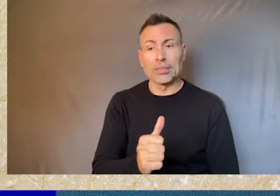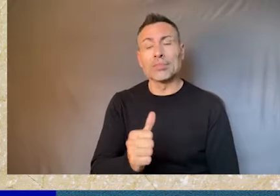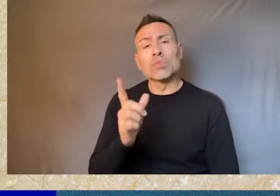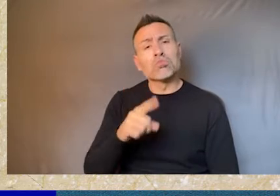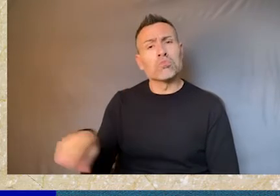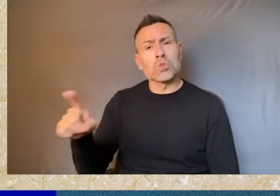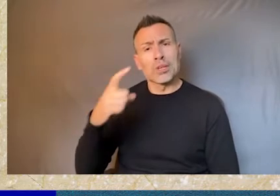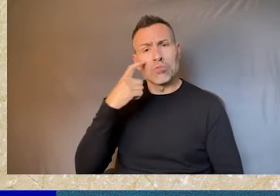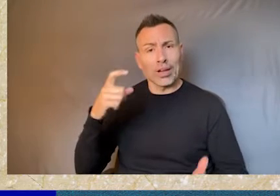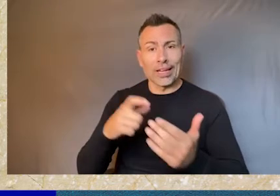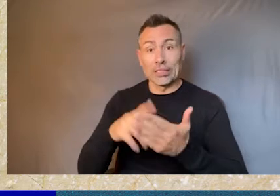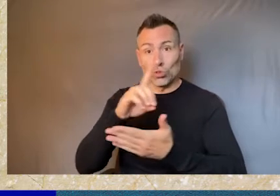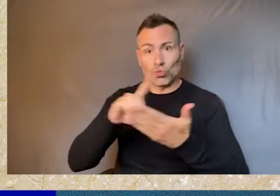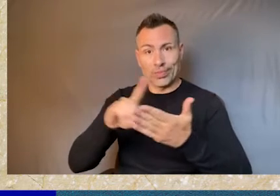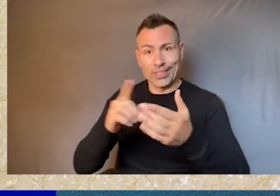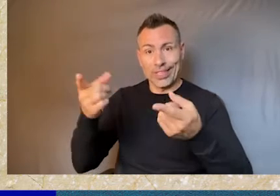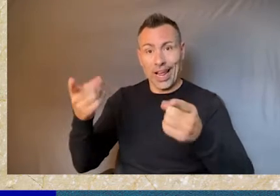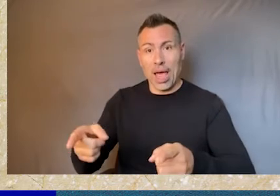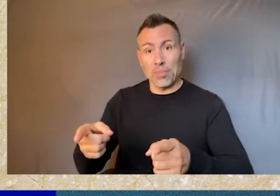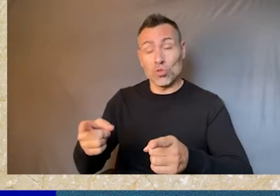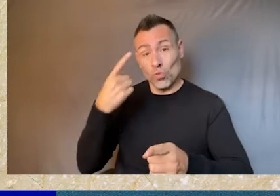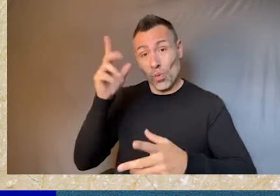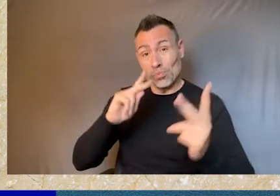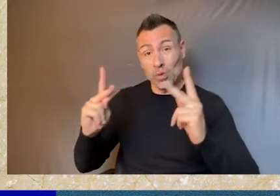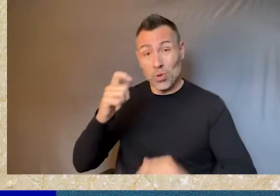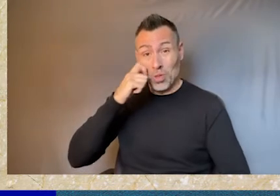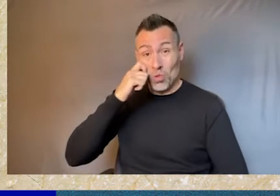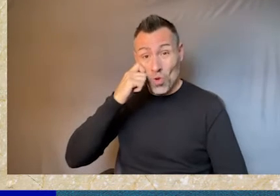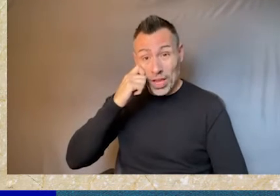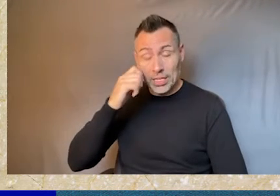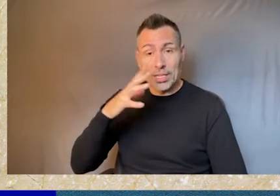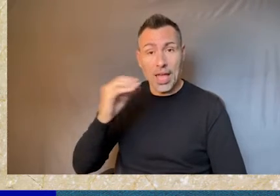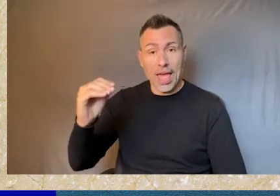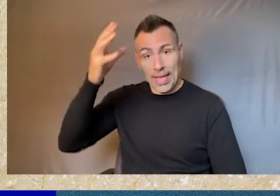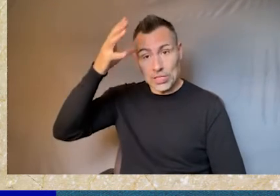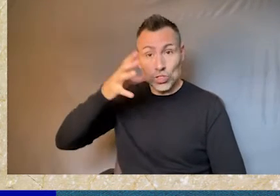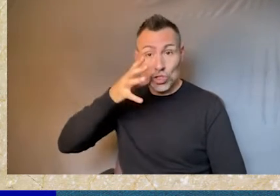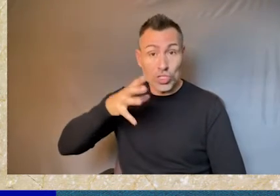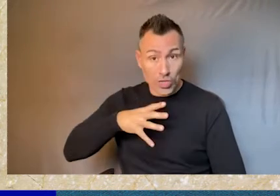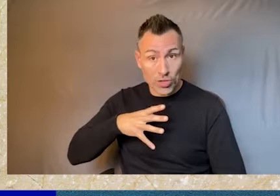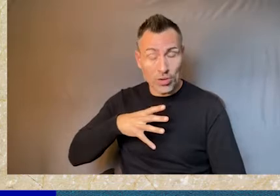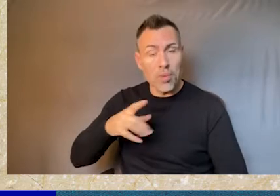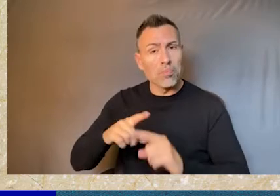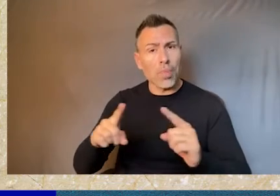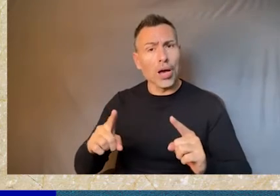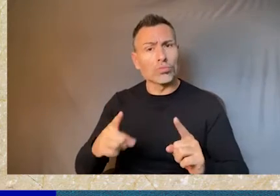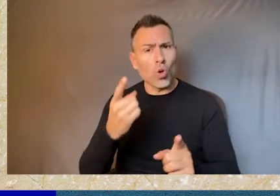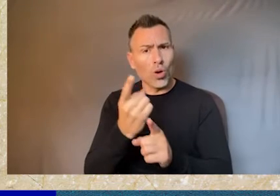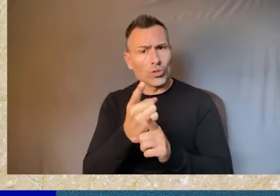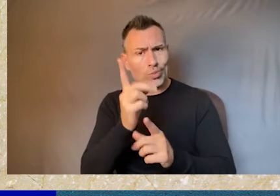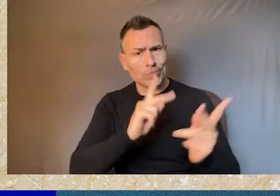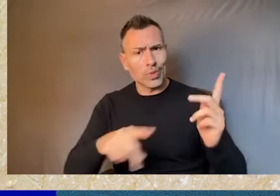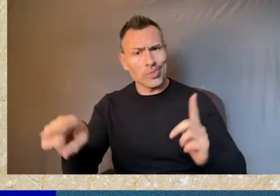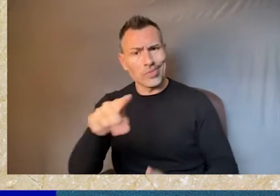comes to race and gender, but people with disabilities are discriminated against as well, despite it